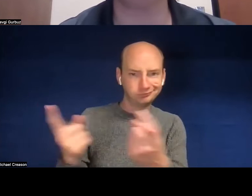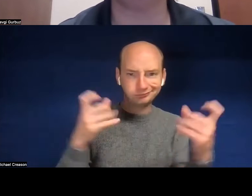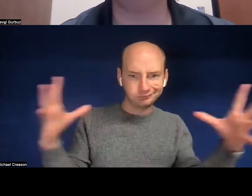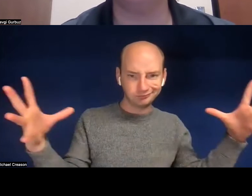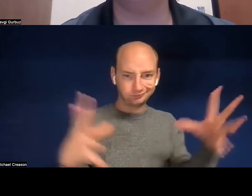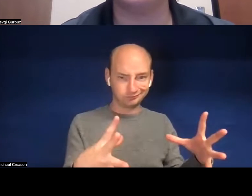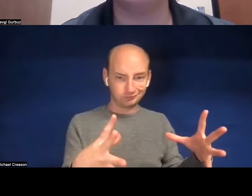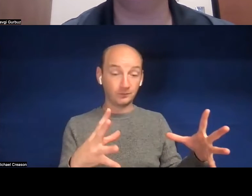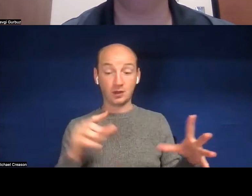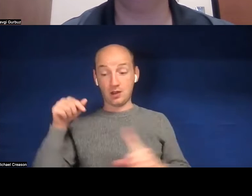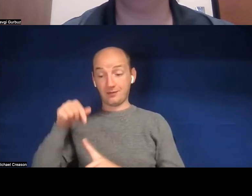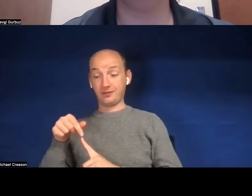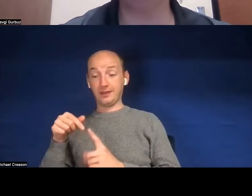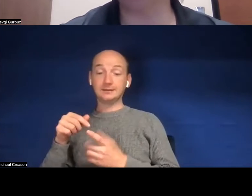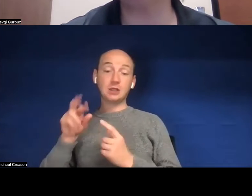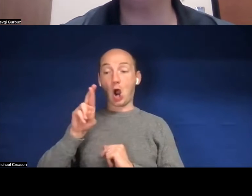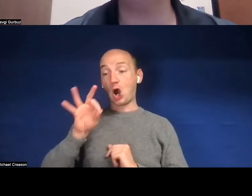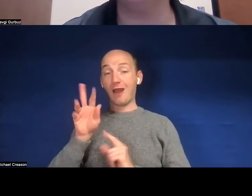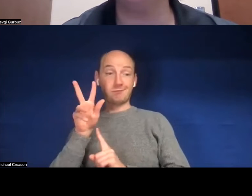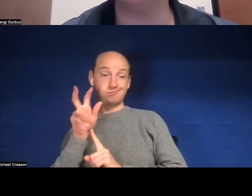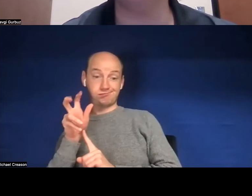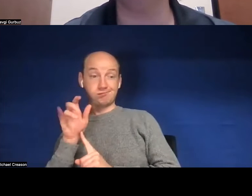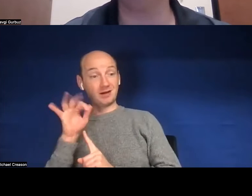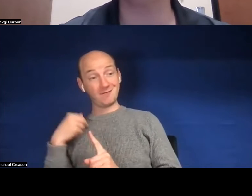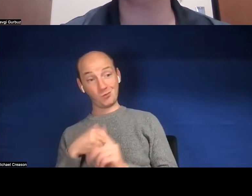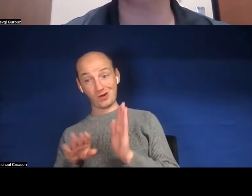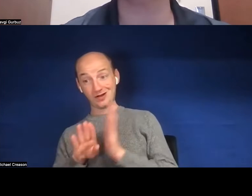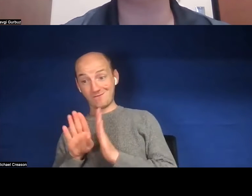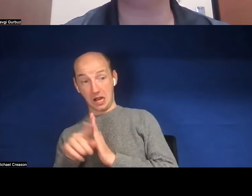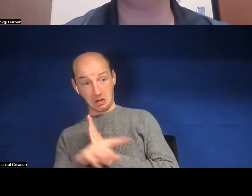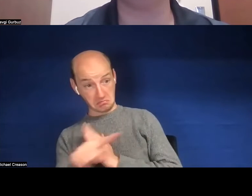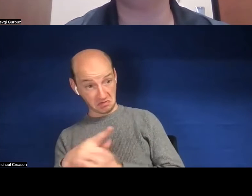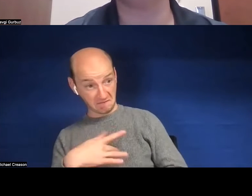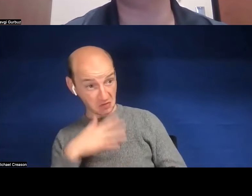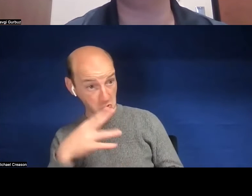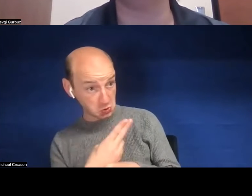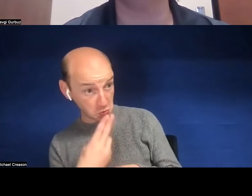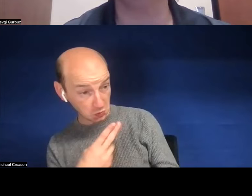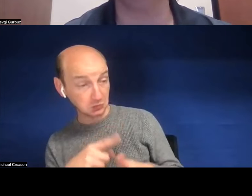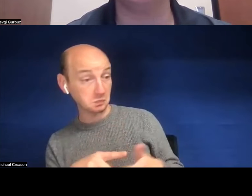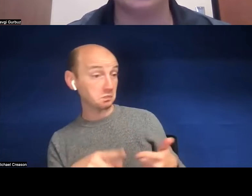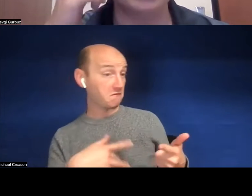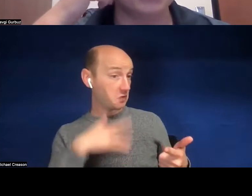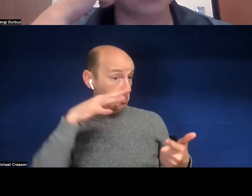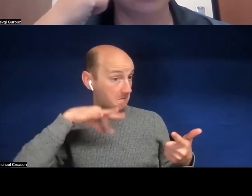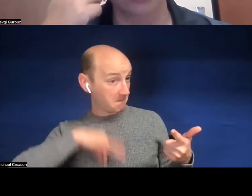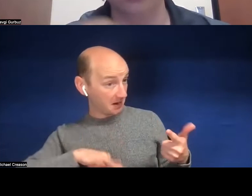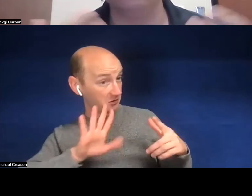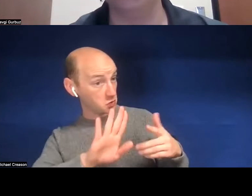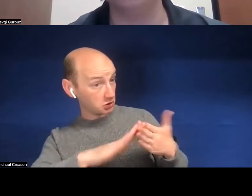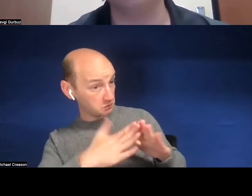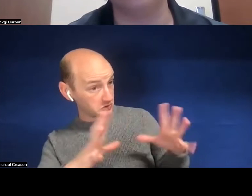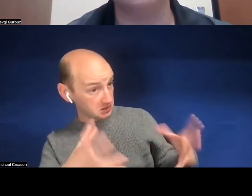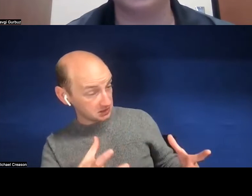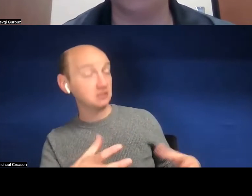would this be something that you would be interested in using? Do you think there is benefit and value to this idea